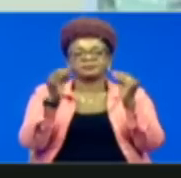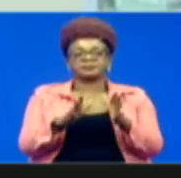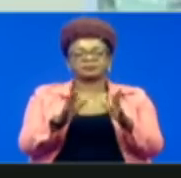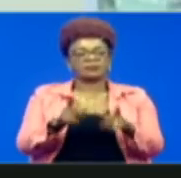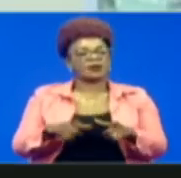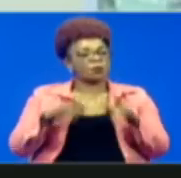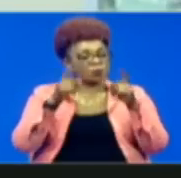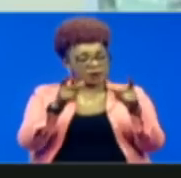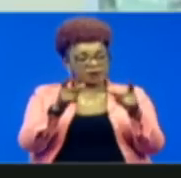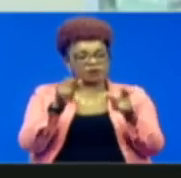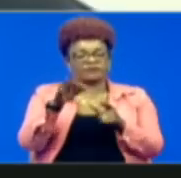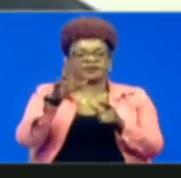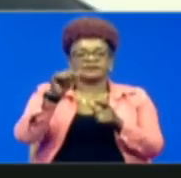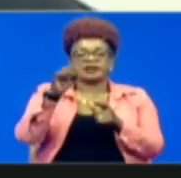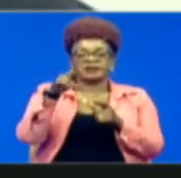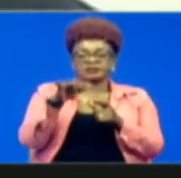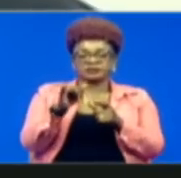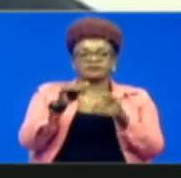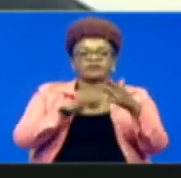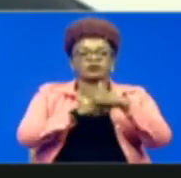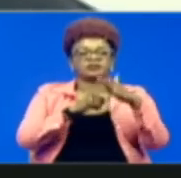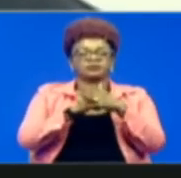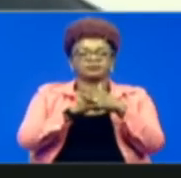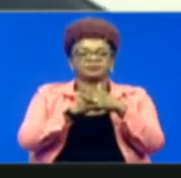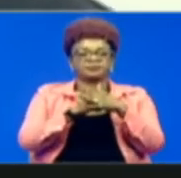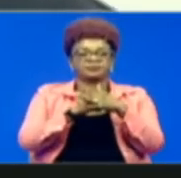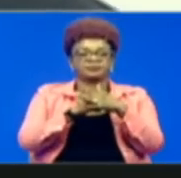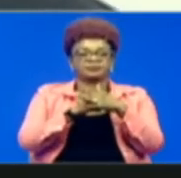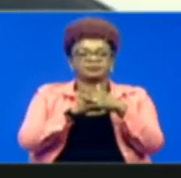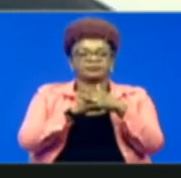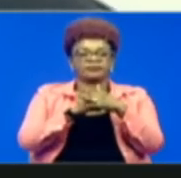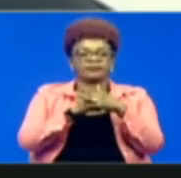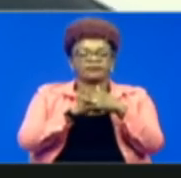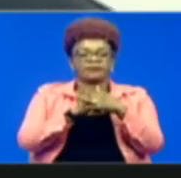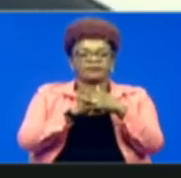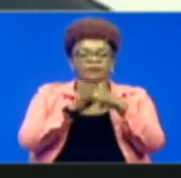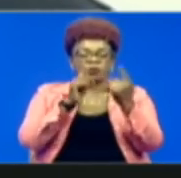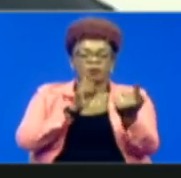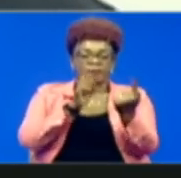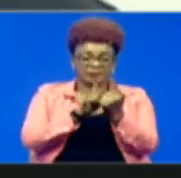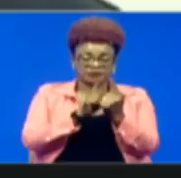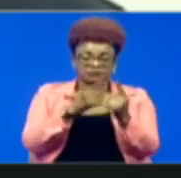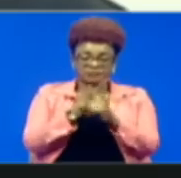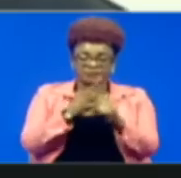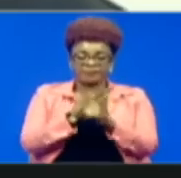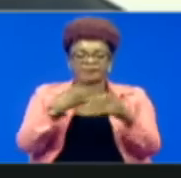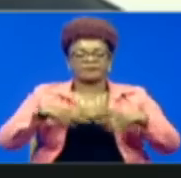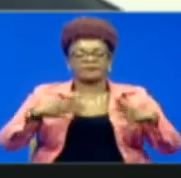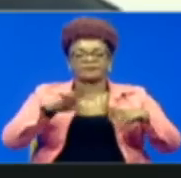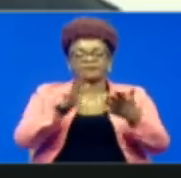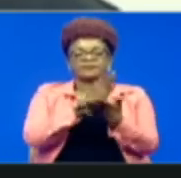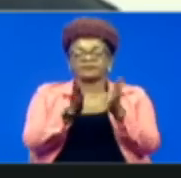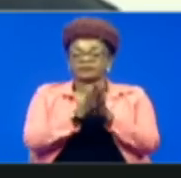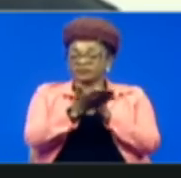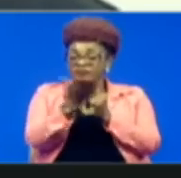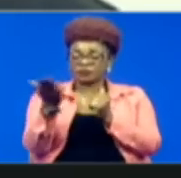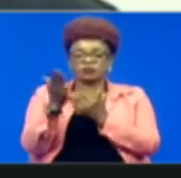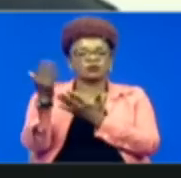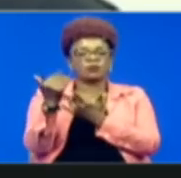initiative of the Vaki Foundation. You meet different people and they share with you their hopes, and you are able